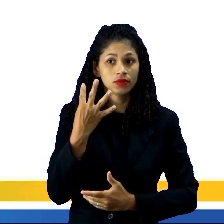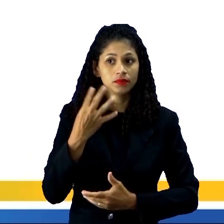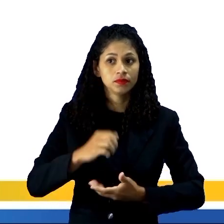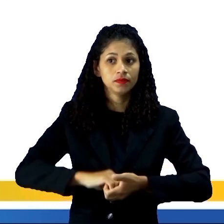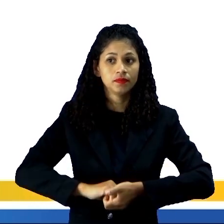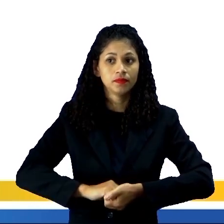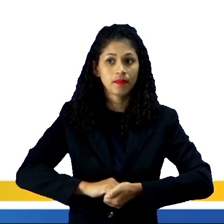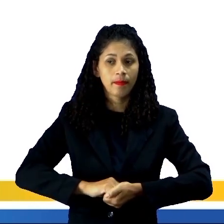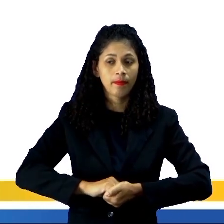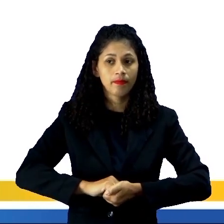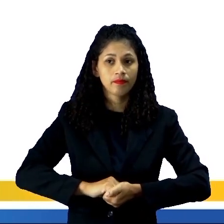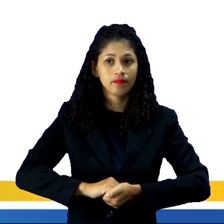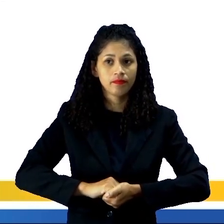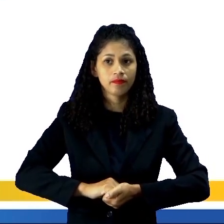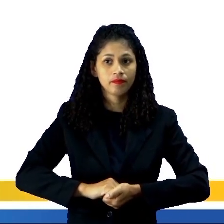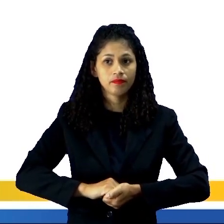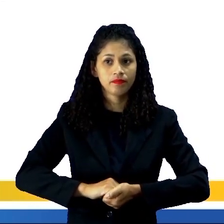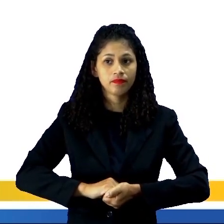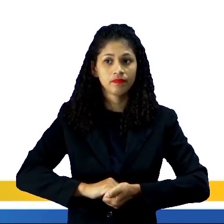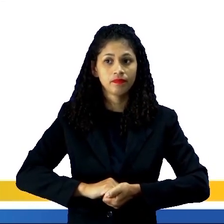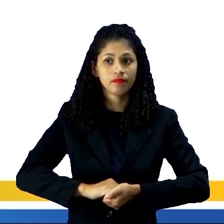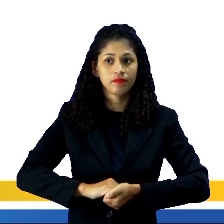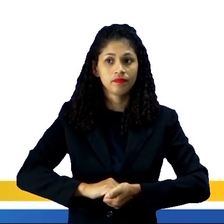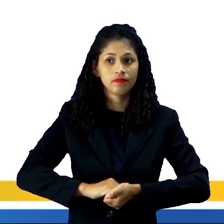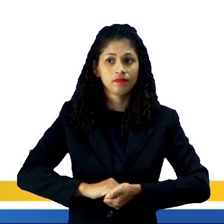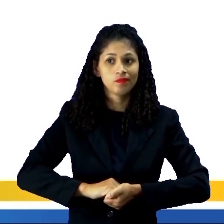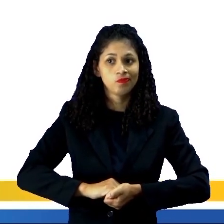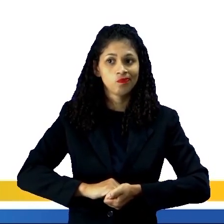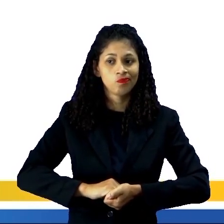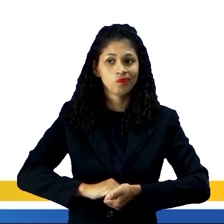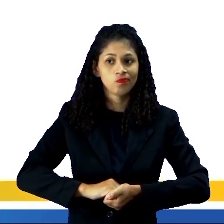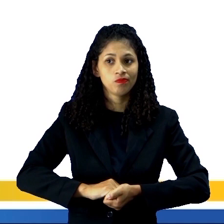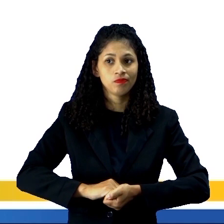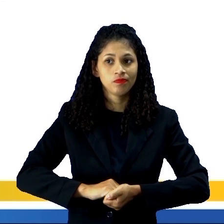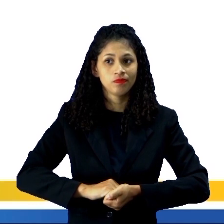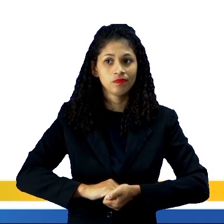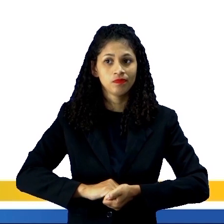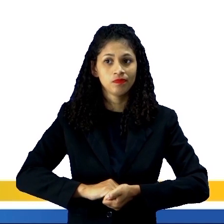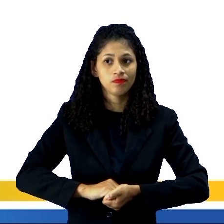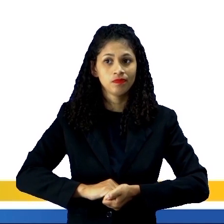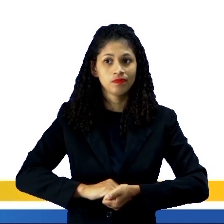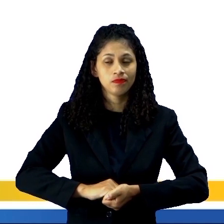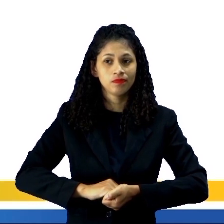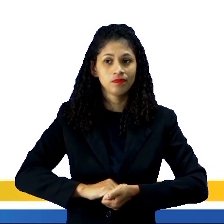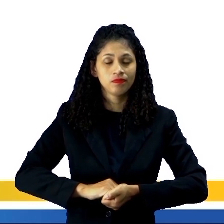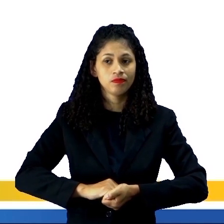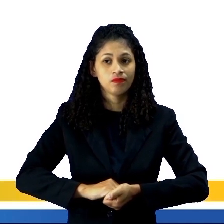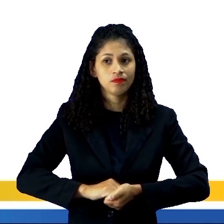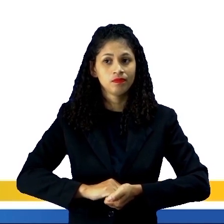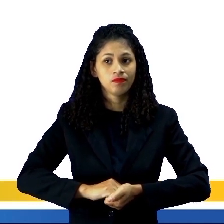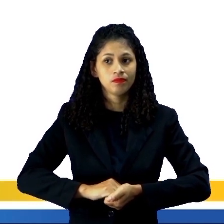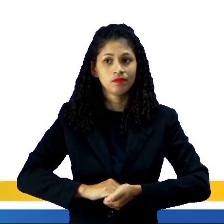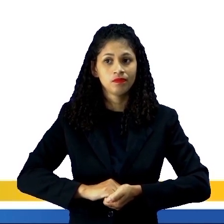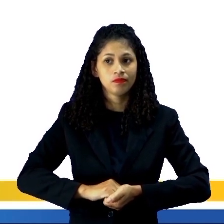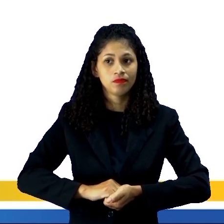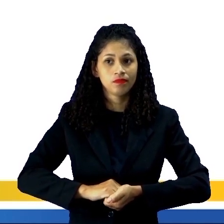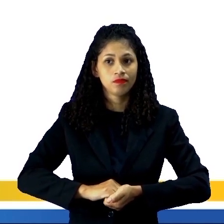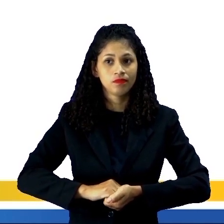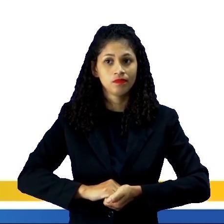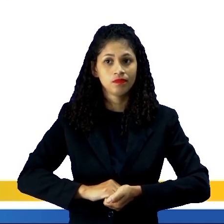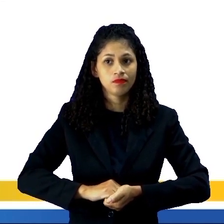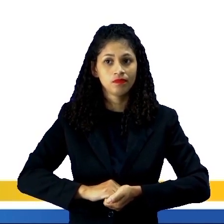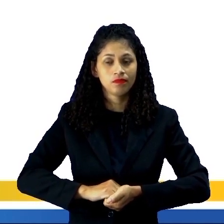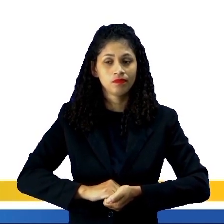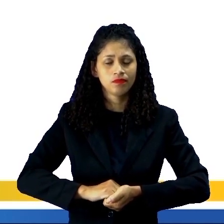Número 4. If you can't find a hotel I stayed last weekend, I can tell you to